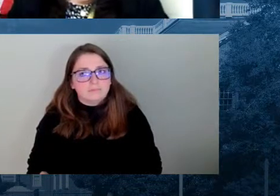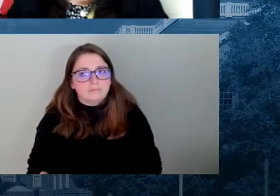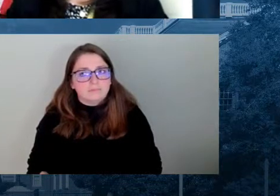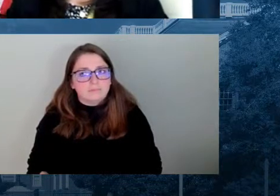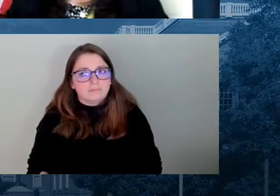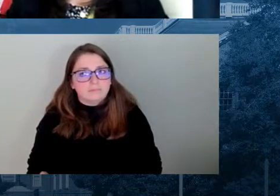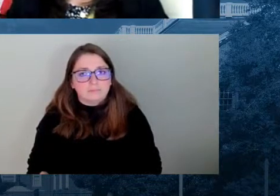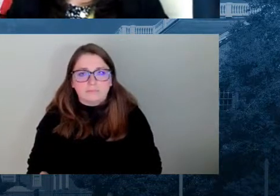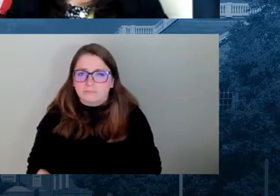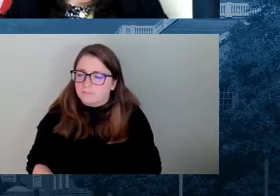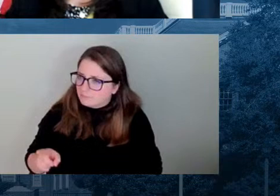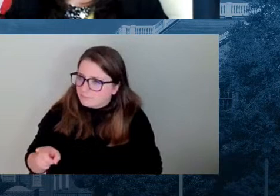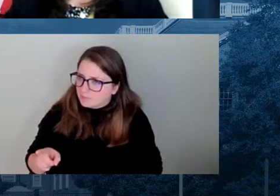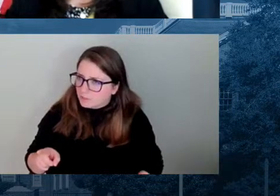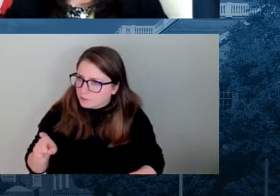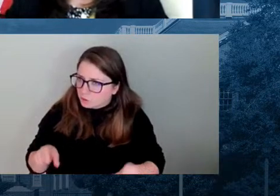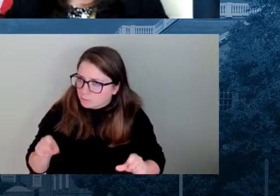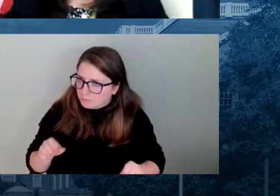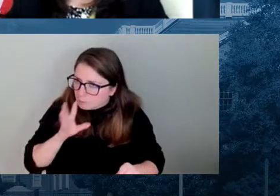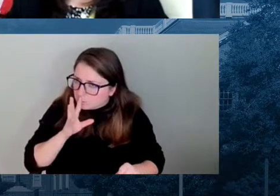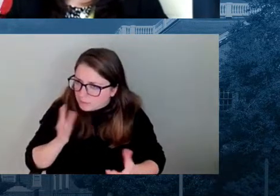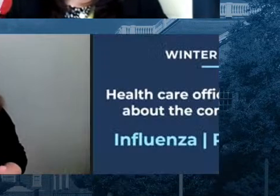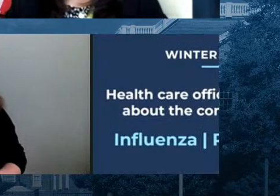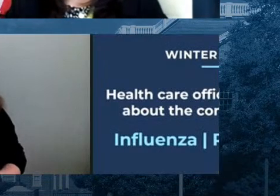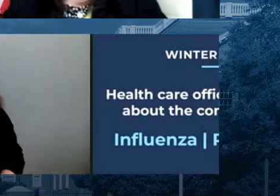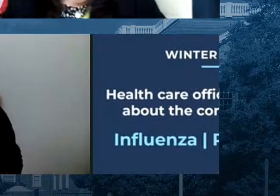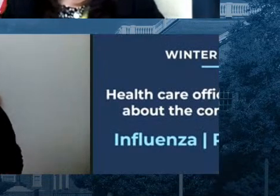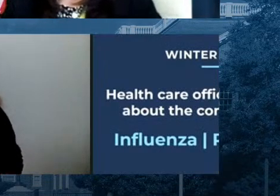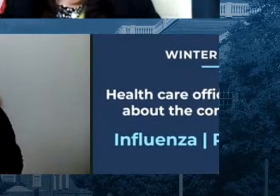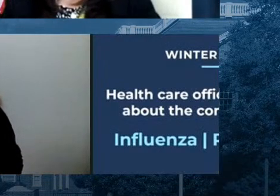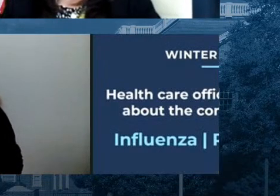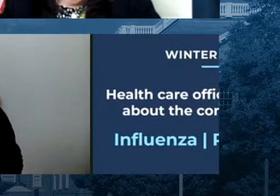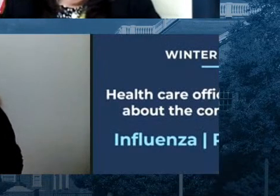You should have the floor now.